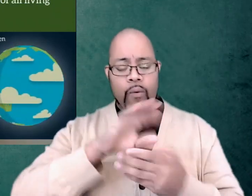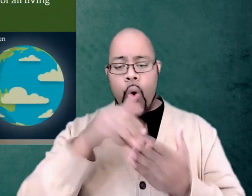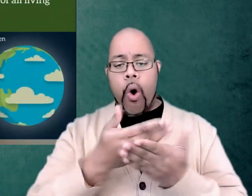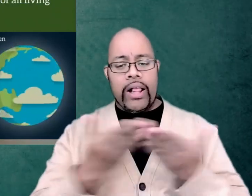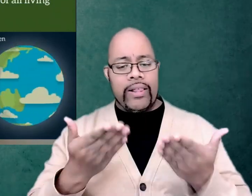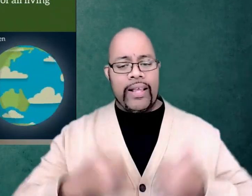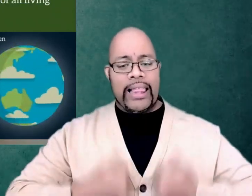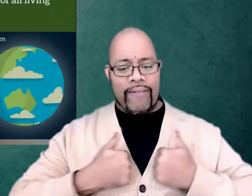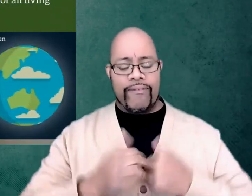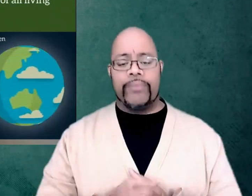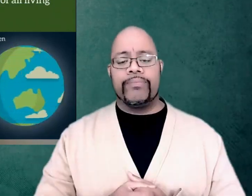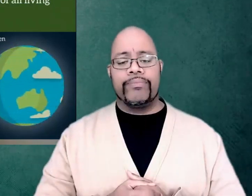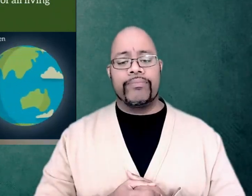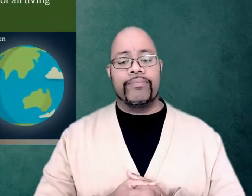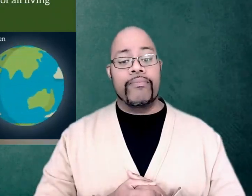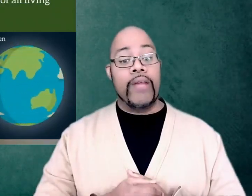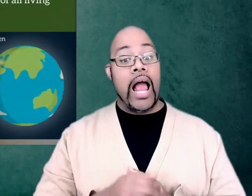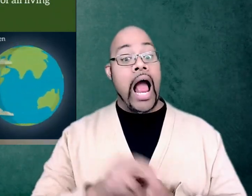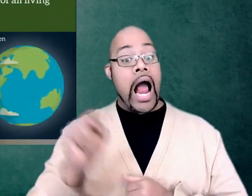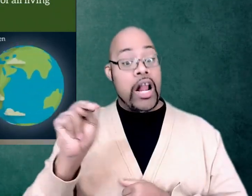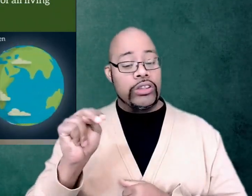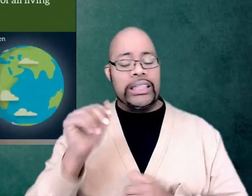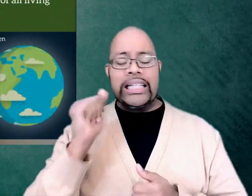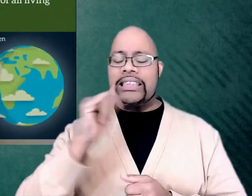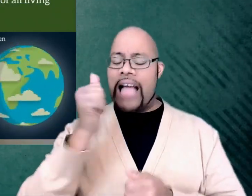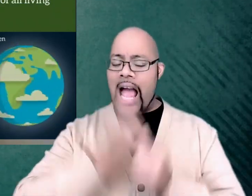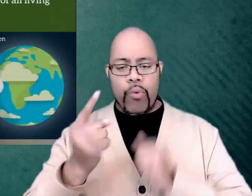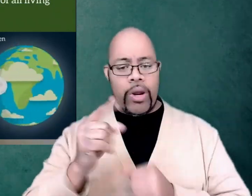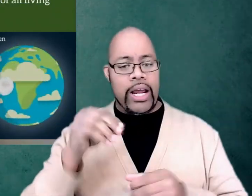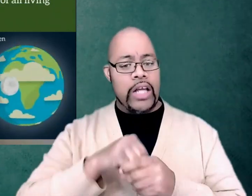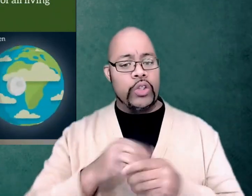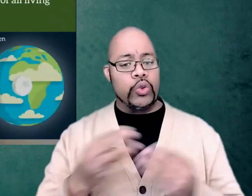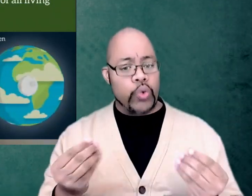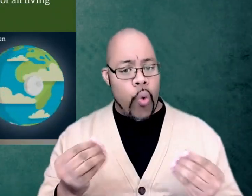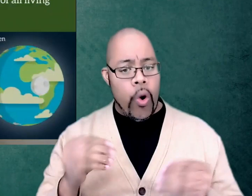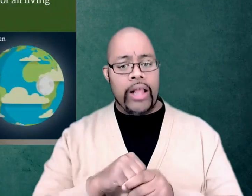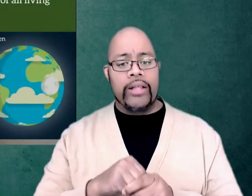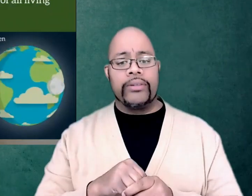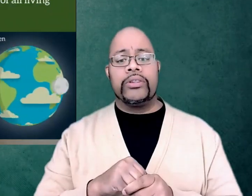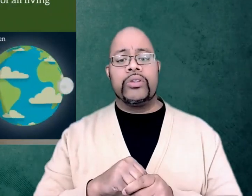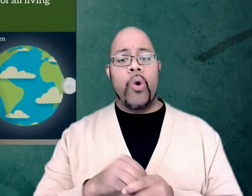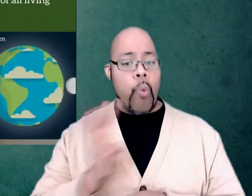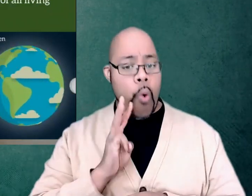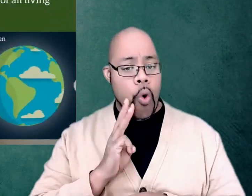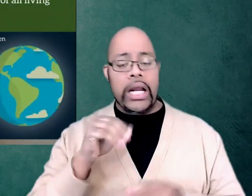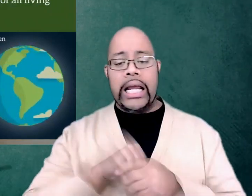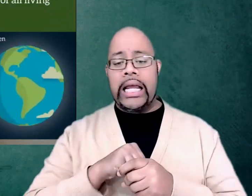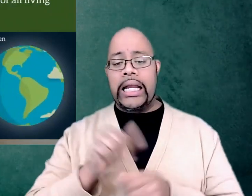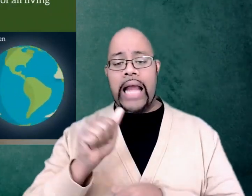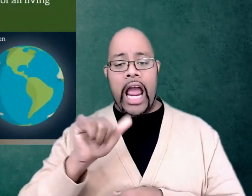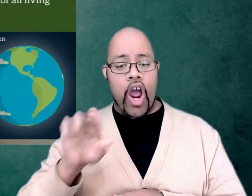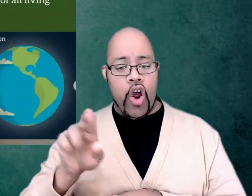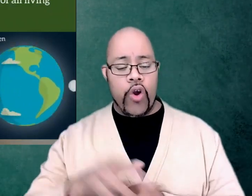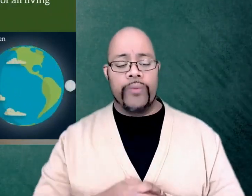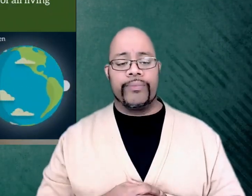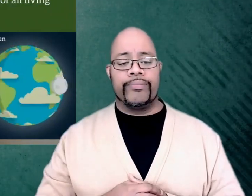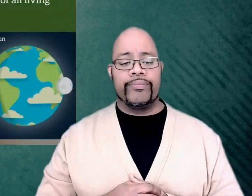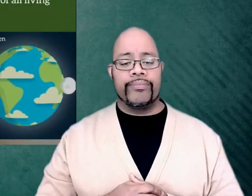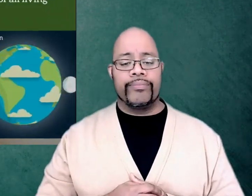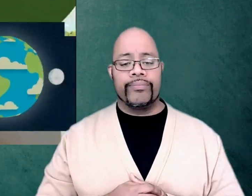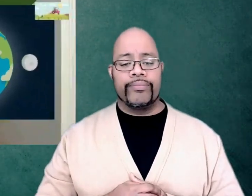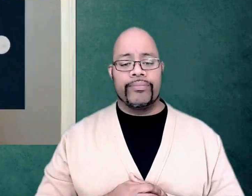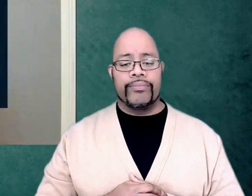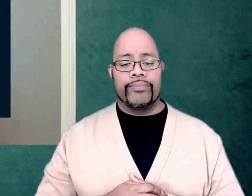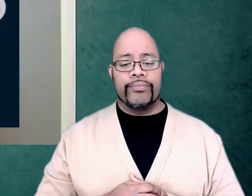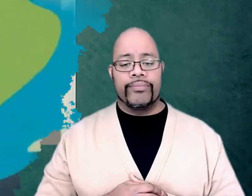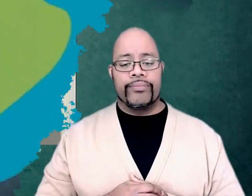all living matter. In fact, nitrogen is everywhere. It's in the soil in our gardens, it's in the water we drink, and it's in the air that we breathe.